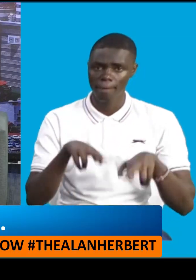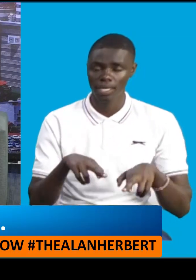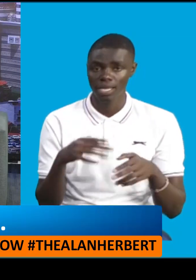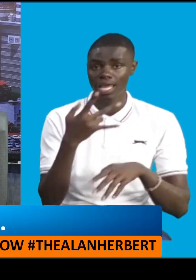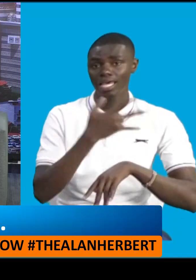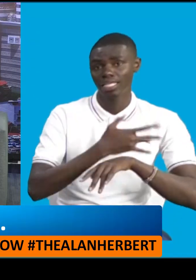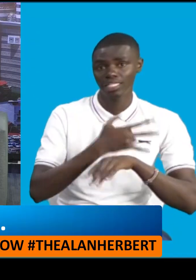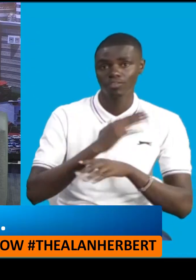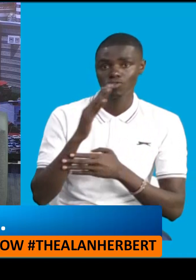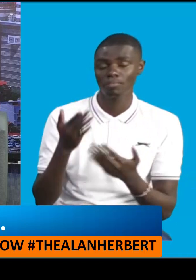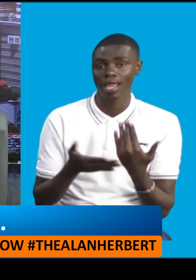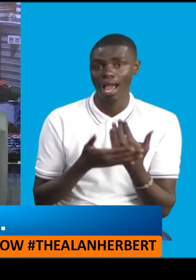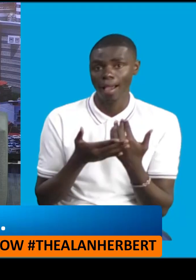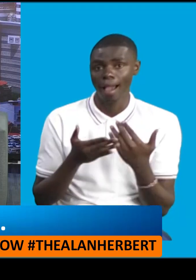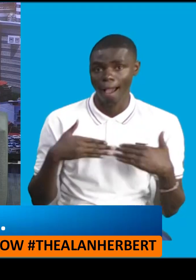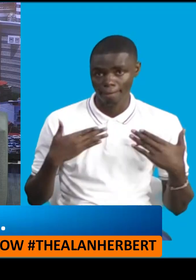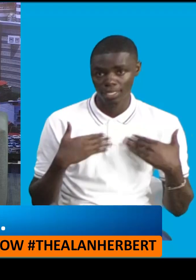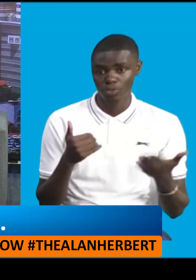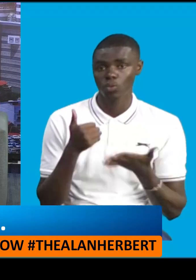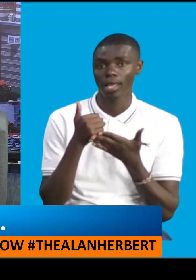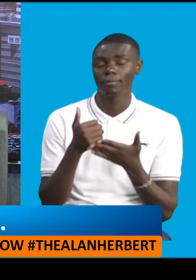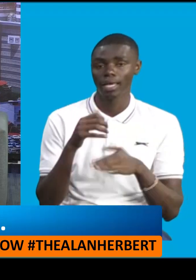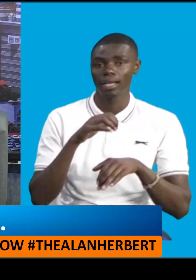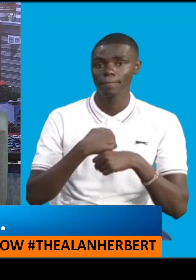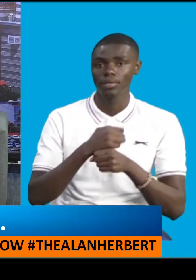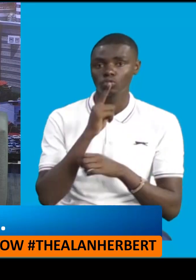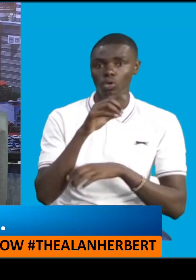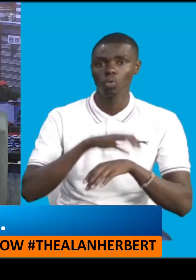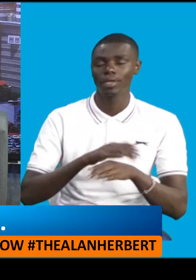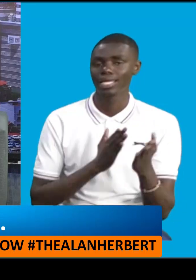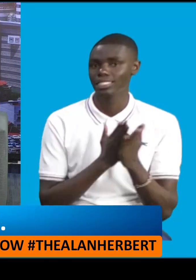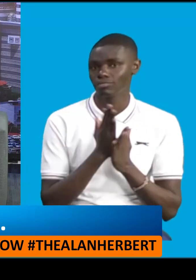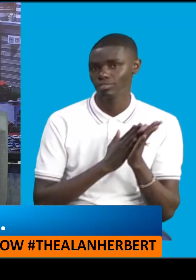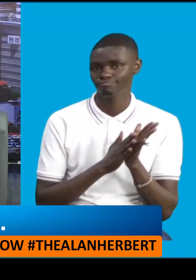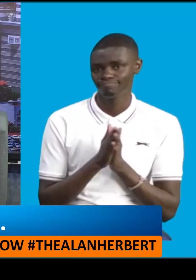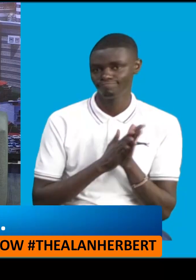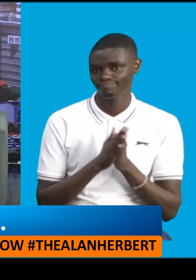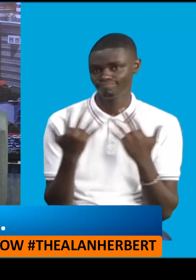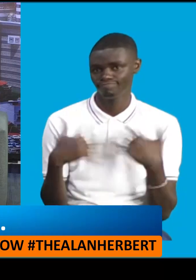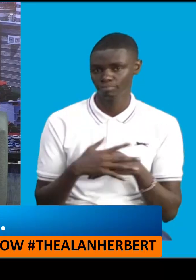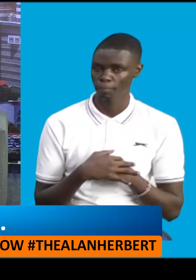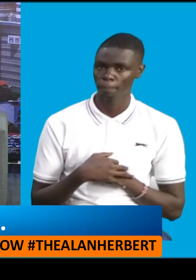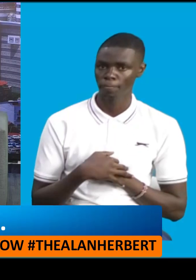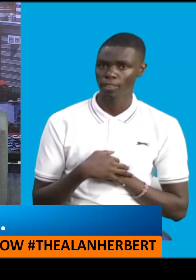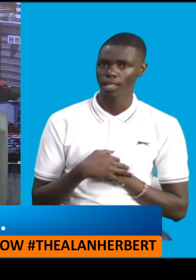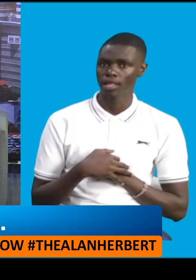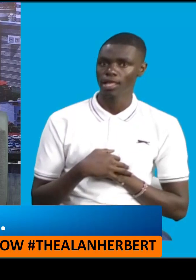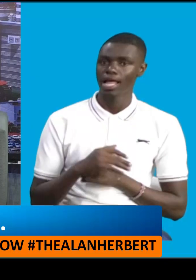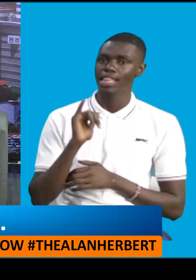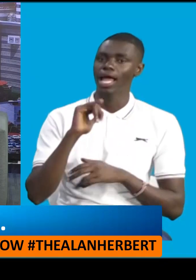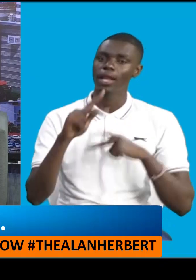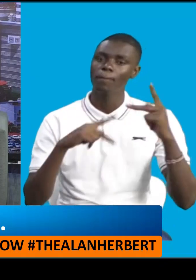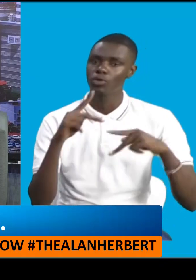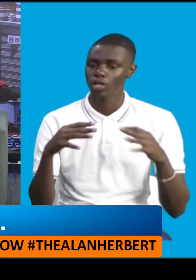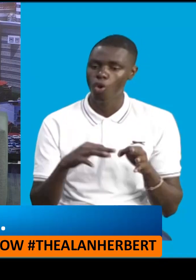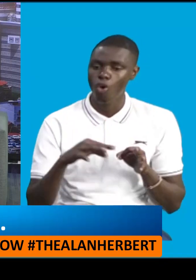done, NHIF will be happy to facilitate and to ensure you can get the services. Interesting there. Hypothetically, how